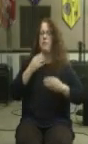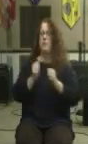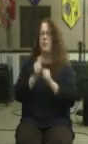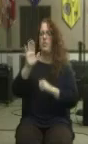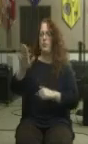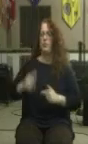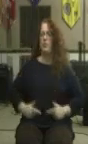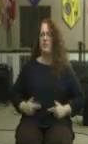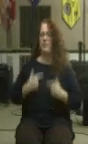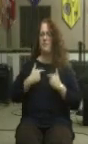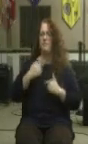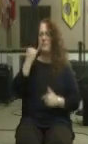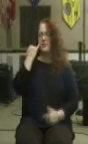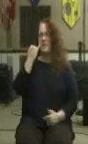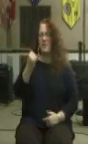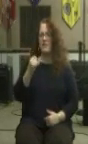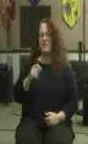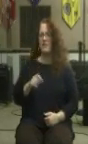living.